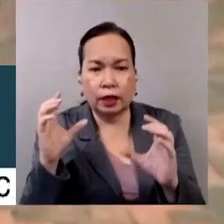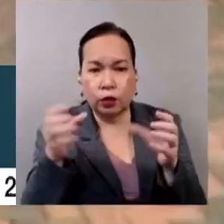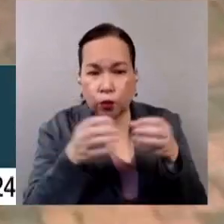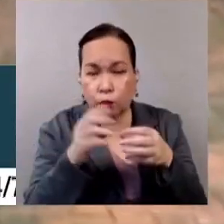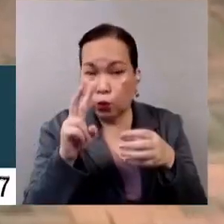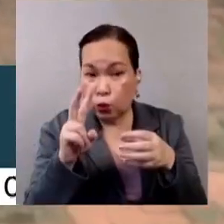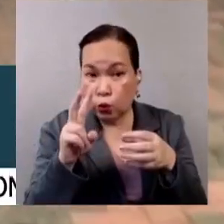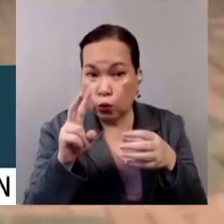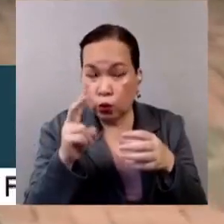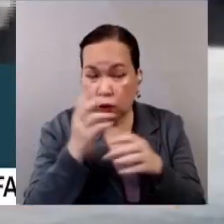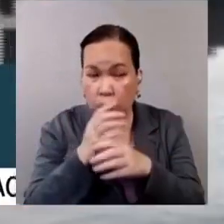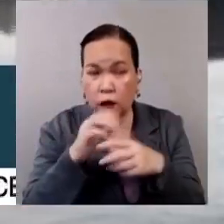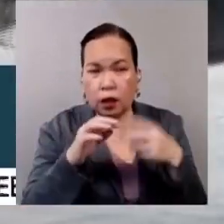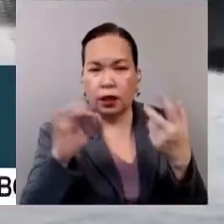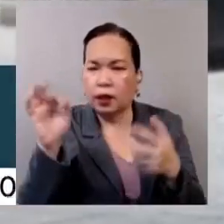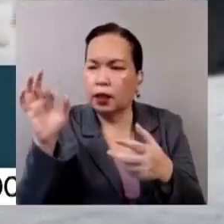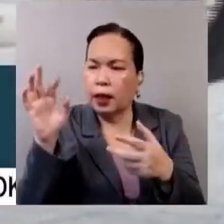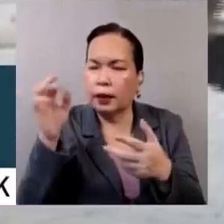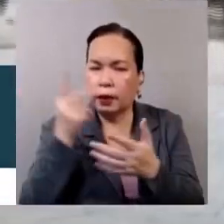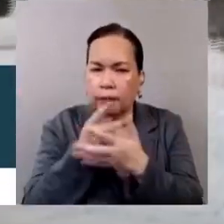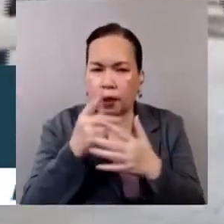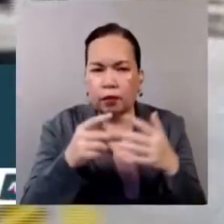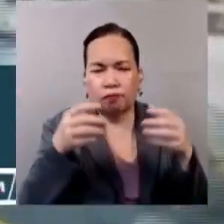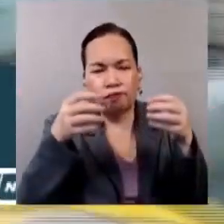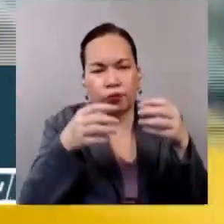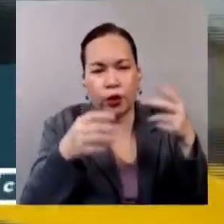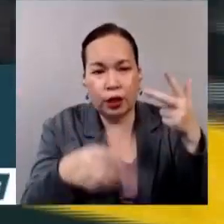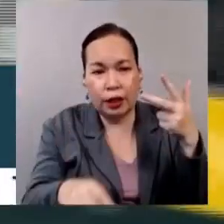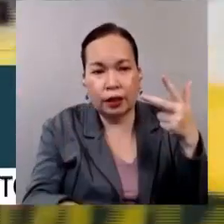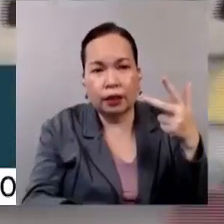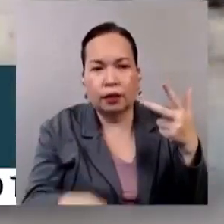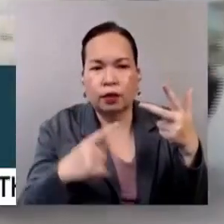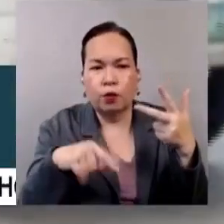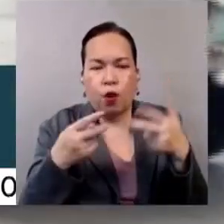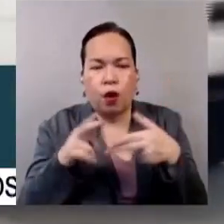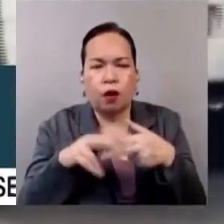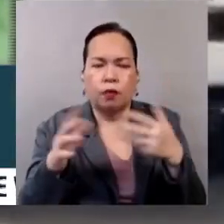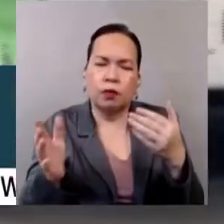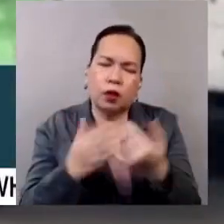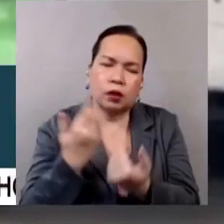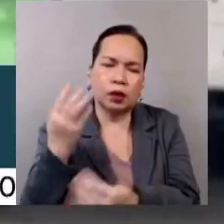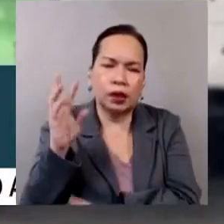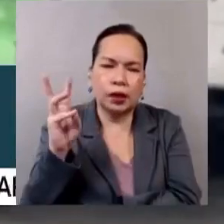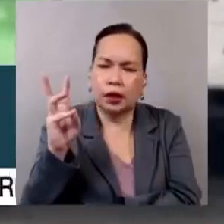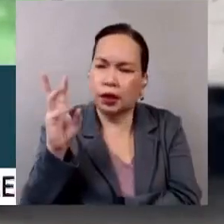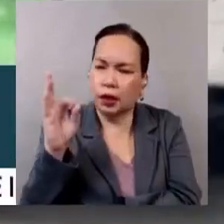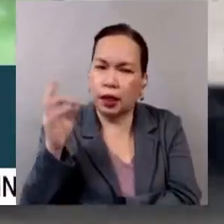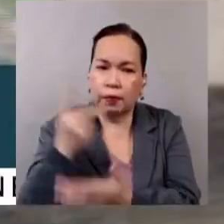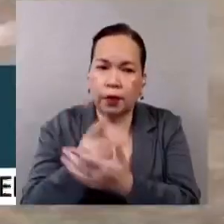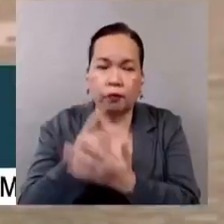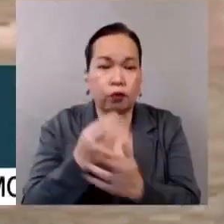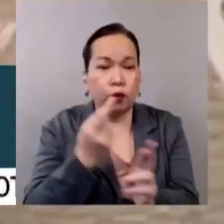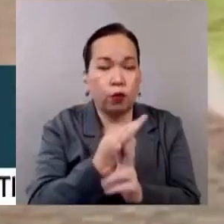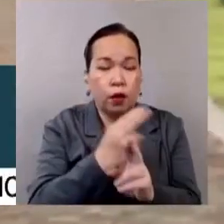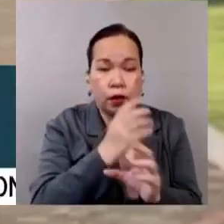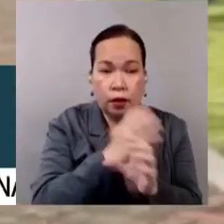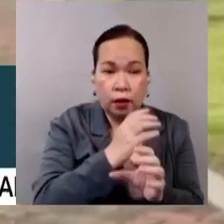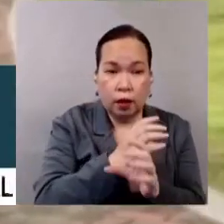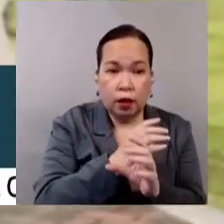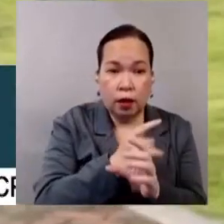19 pesos for Class 3 vehicles. This raises the toll to 69 pesos for regular cars and sports utility